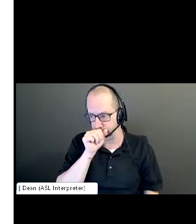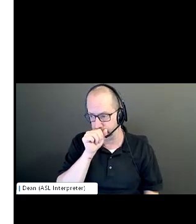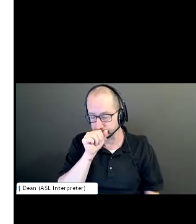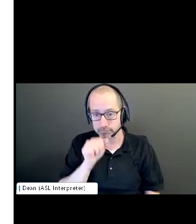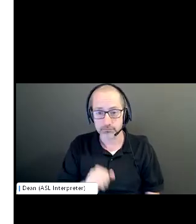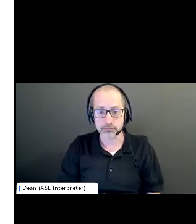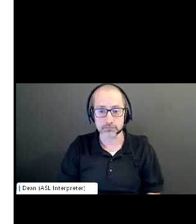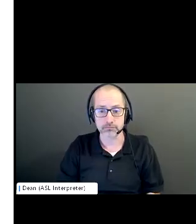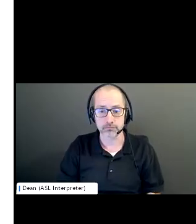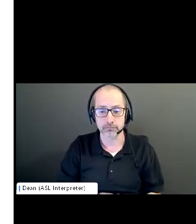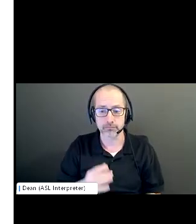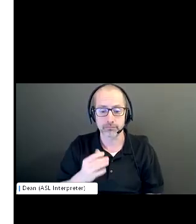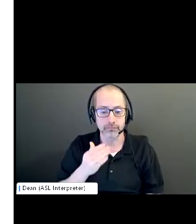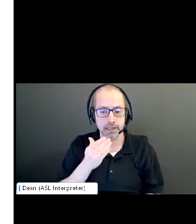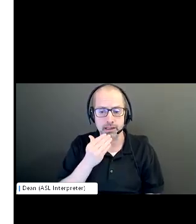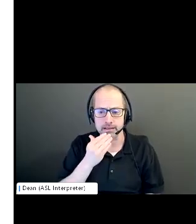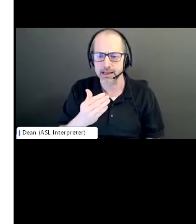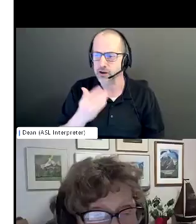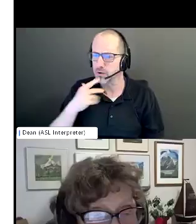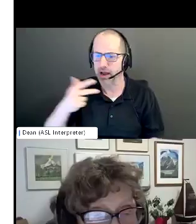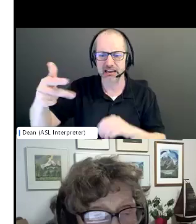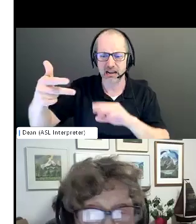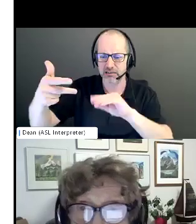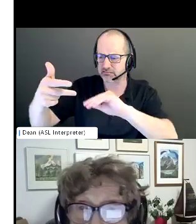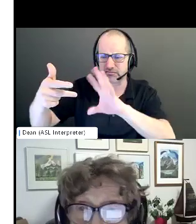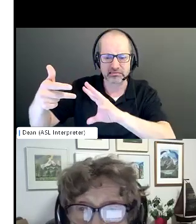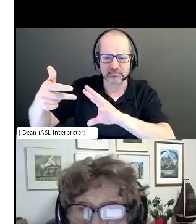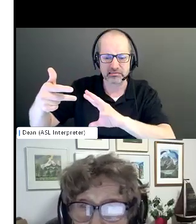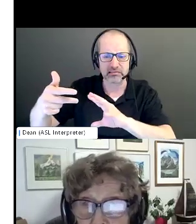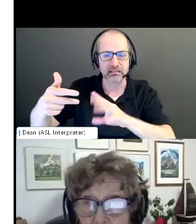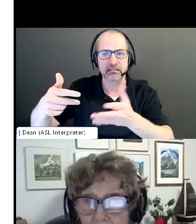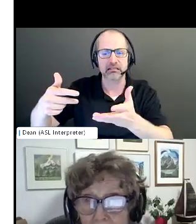Thank you. And I need the host to turn on my video.